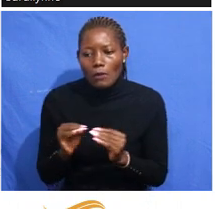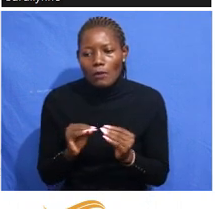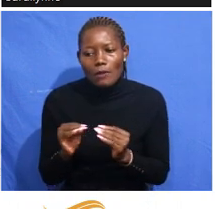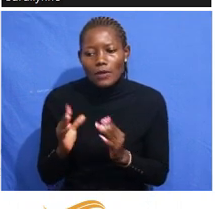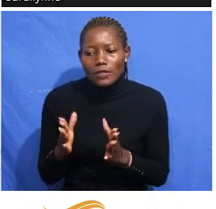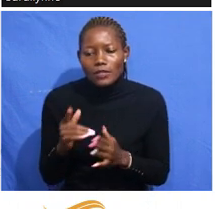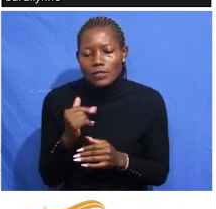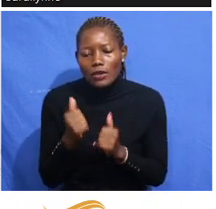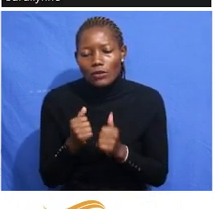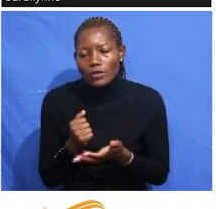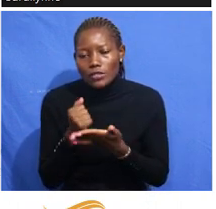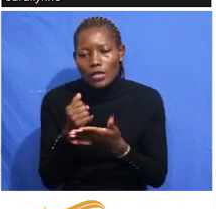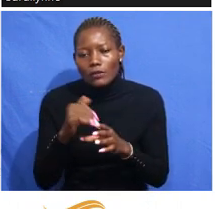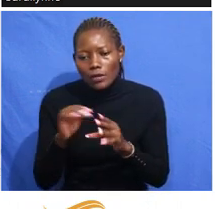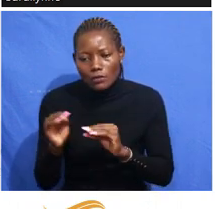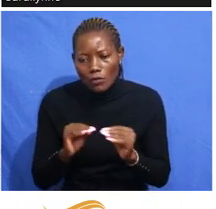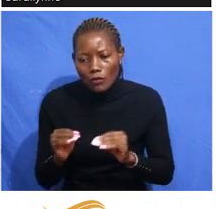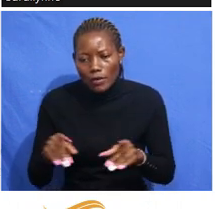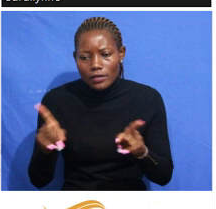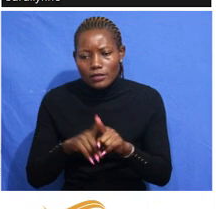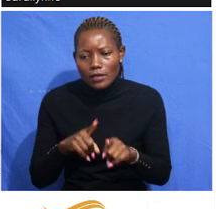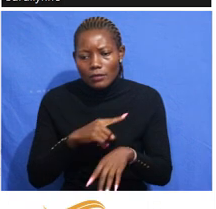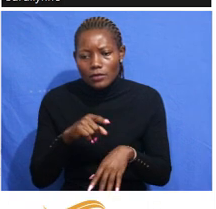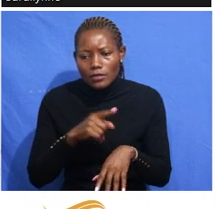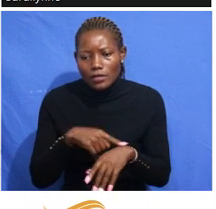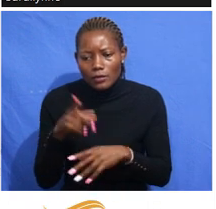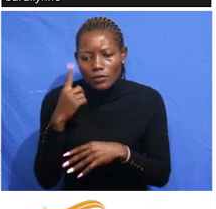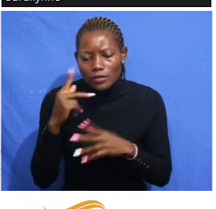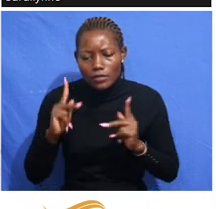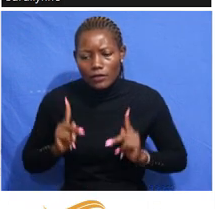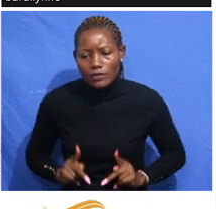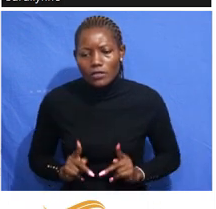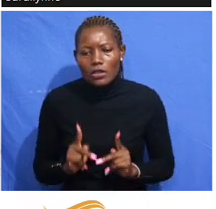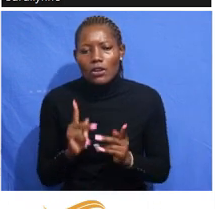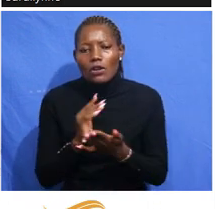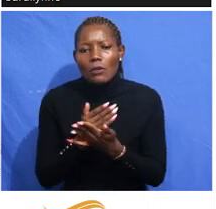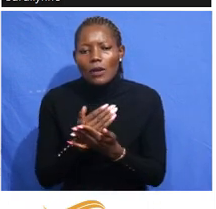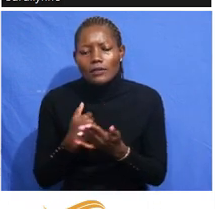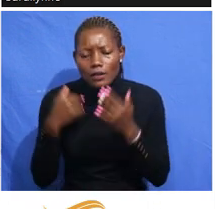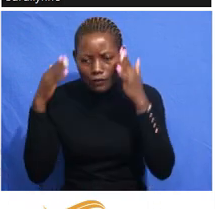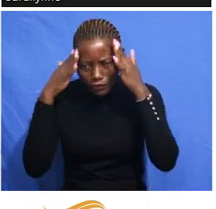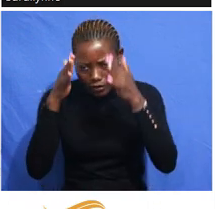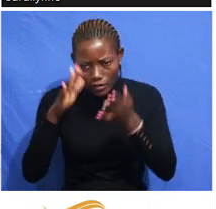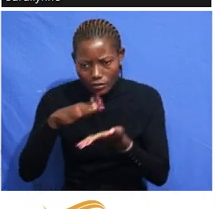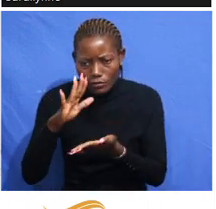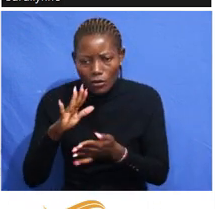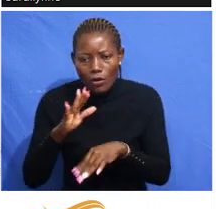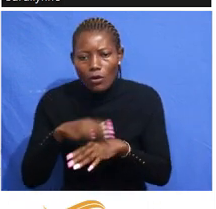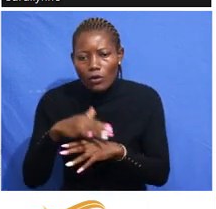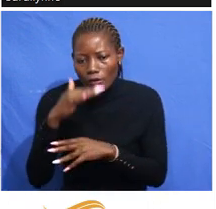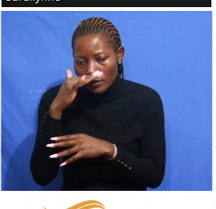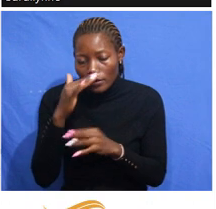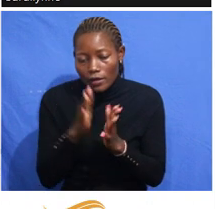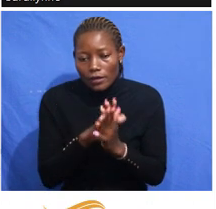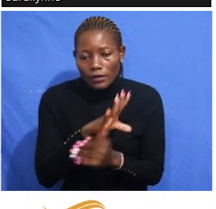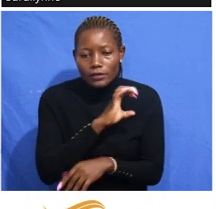these movements. And then when we look at the physiological part, I have focused more on the respiratory system and the energy